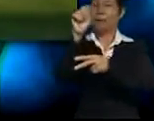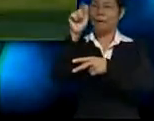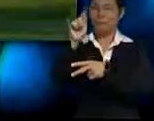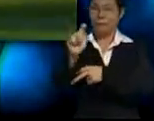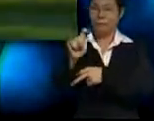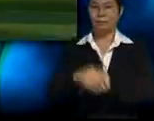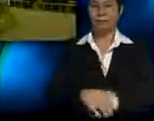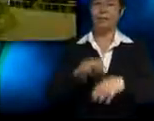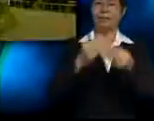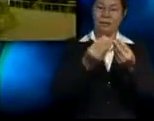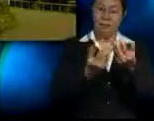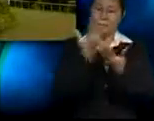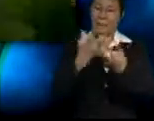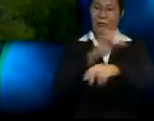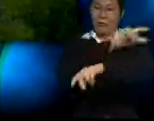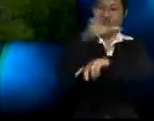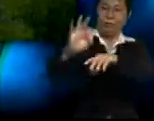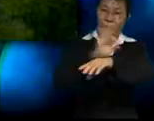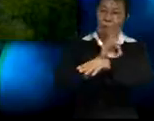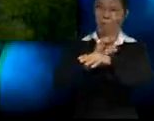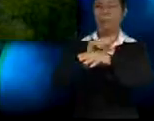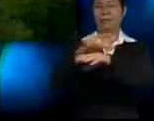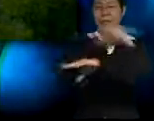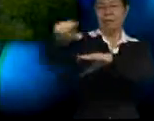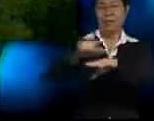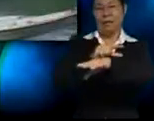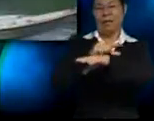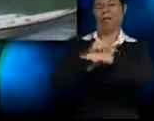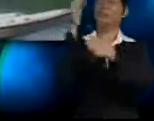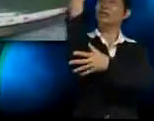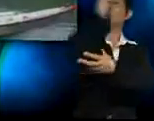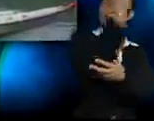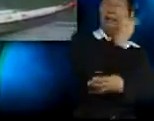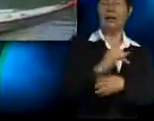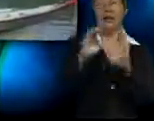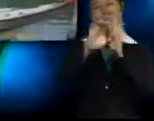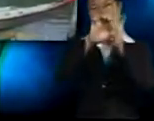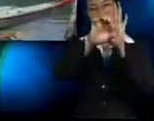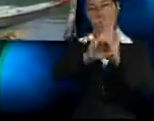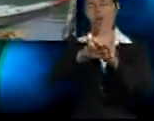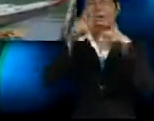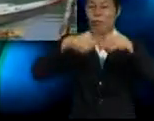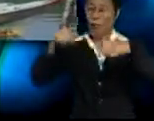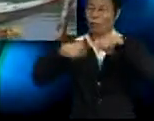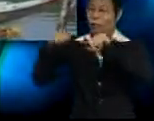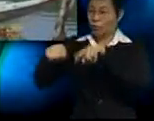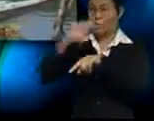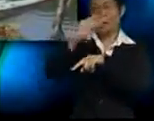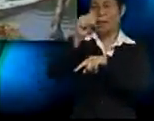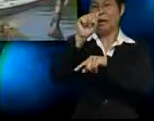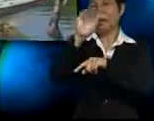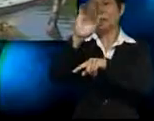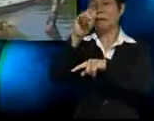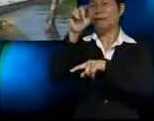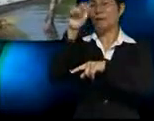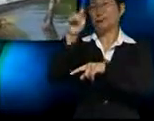Grassy fields, gardens, and jungles are examples of the various habitats that are